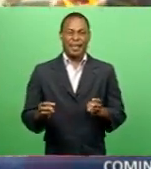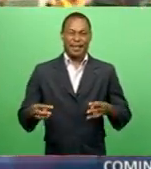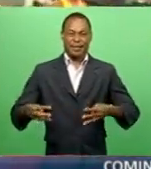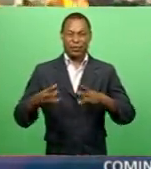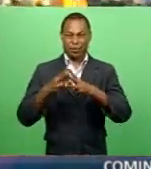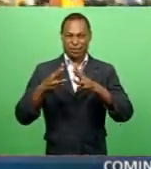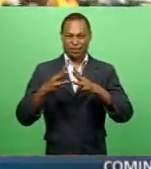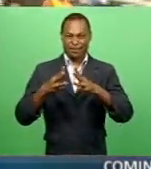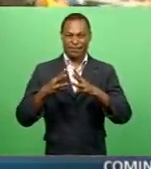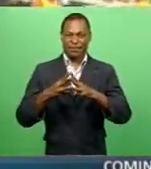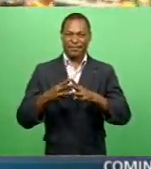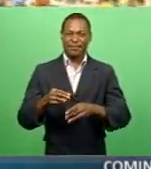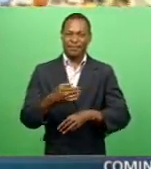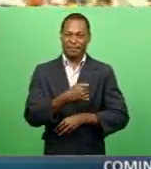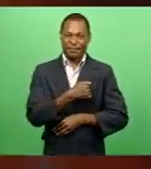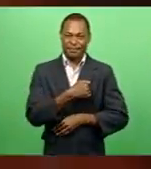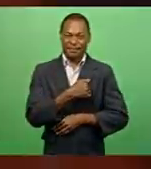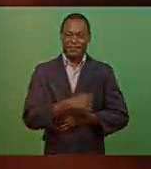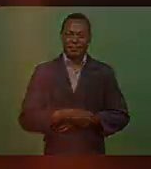after the break.